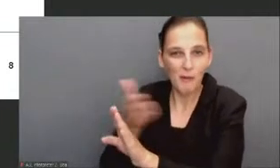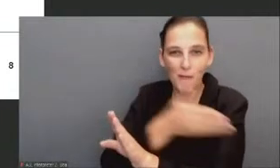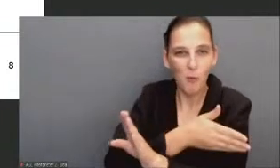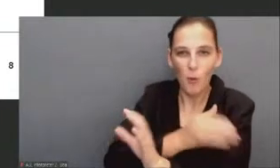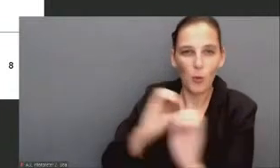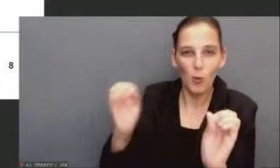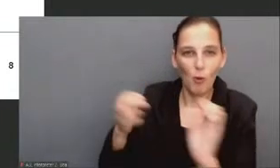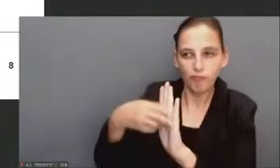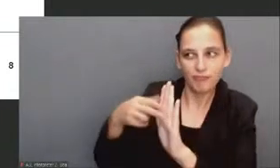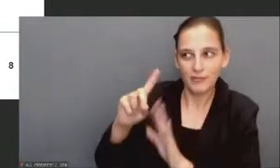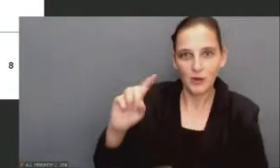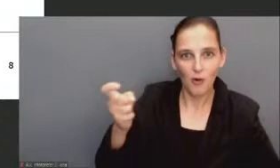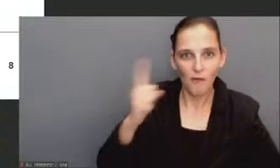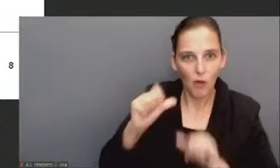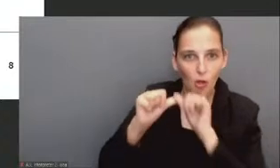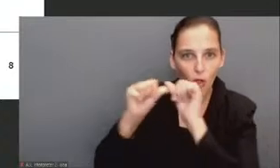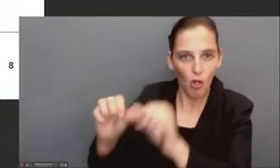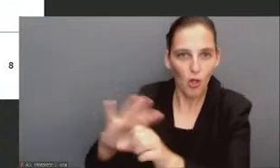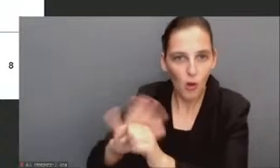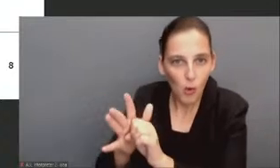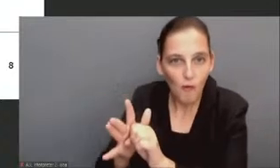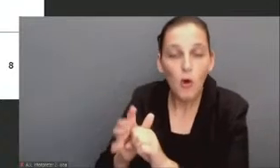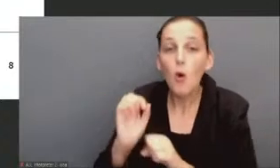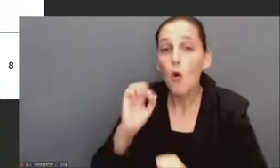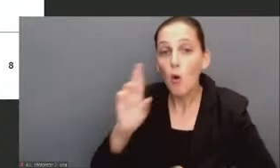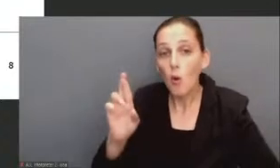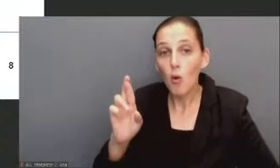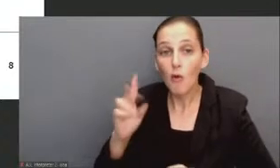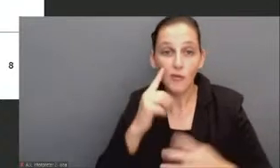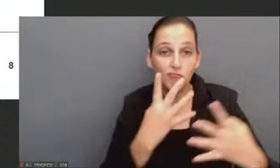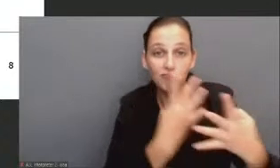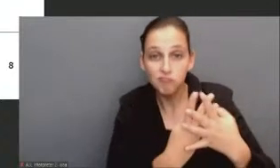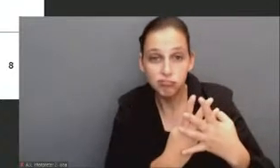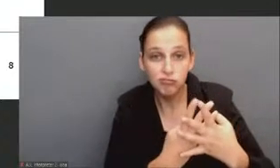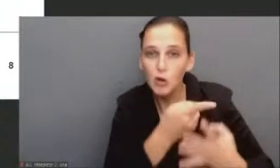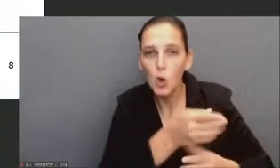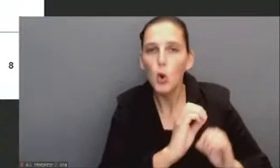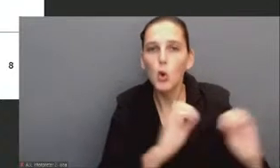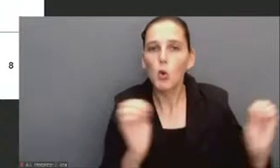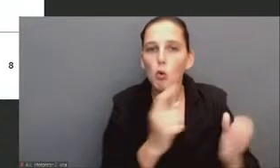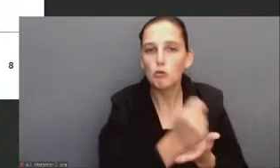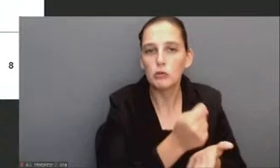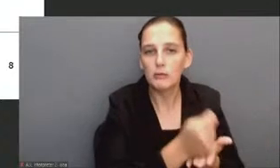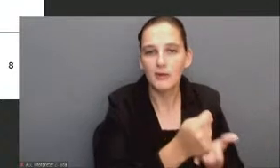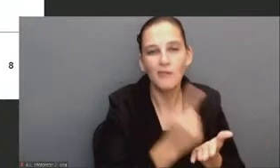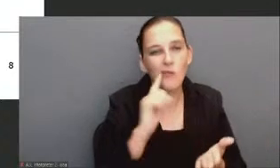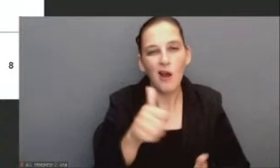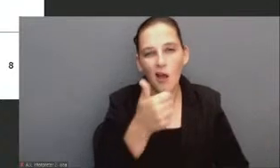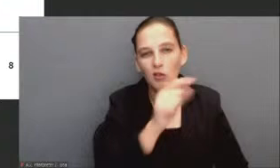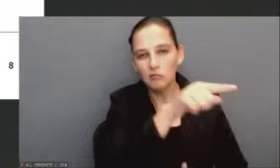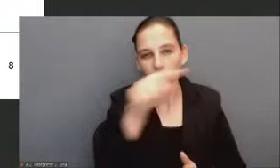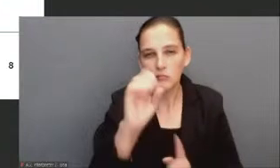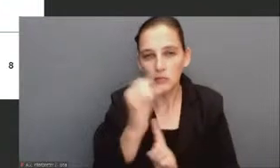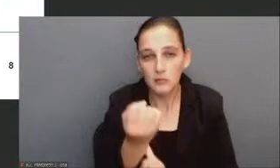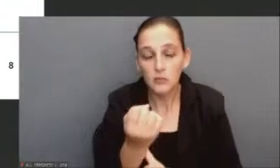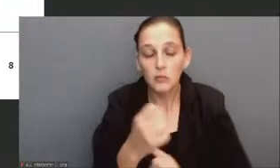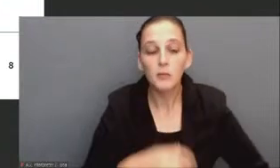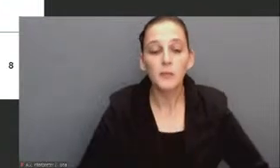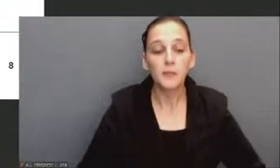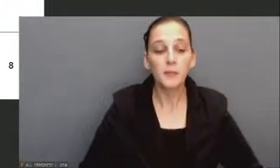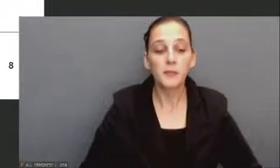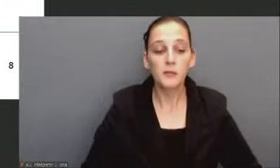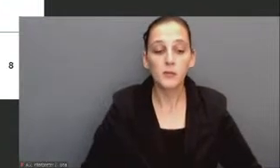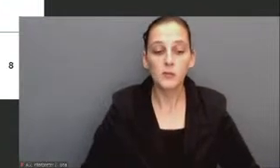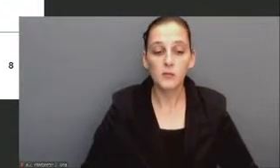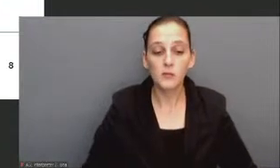meeting, or untreated in the carceral setting or in other congregate settings, and also how racism and